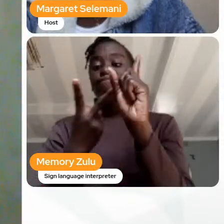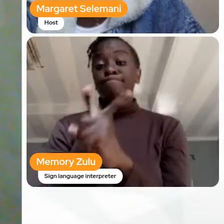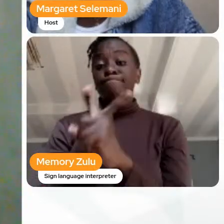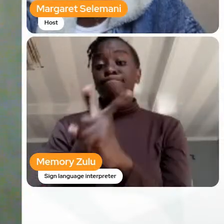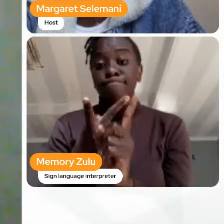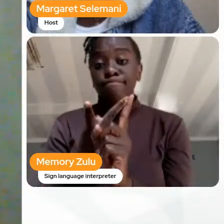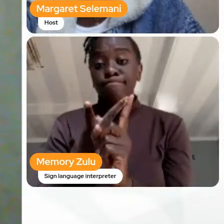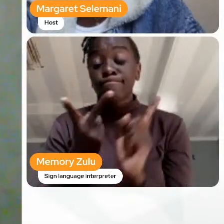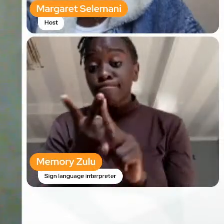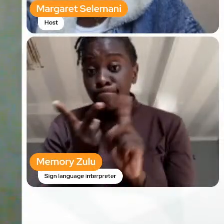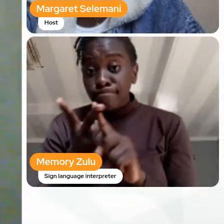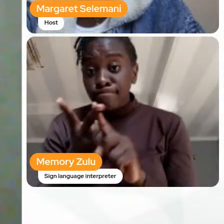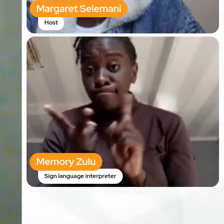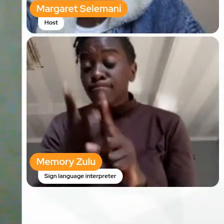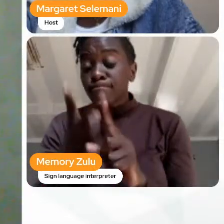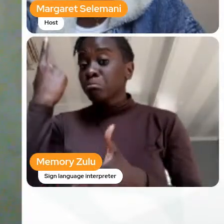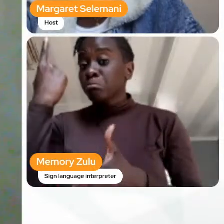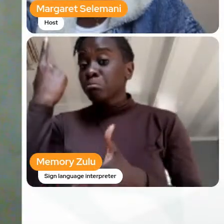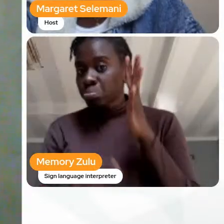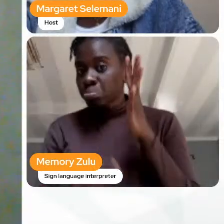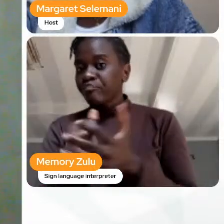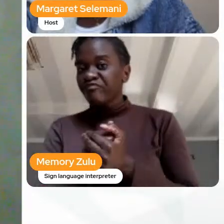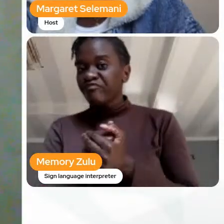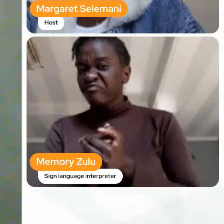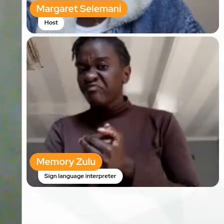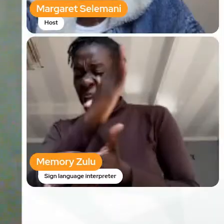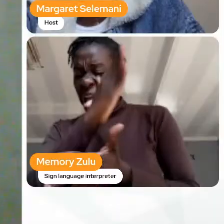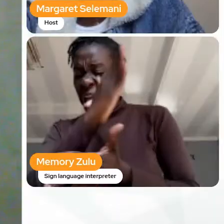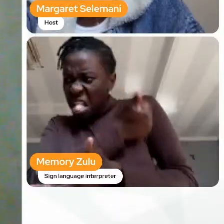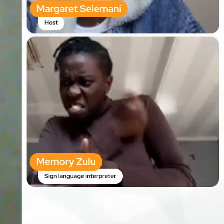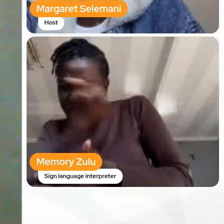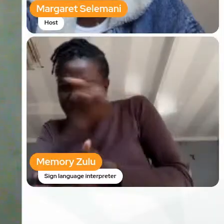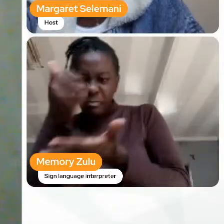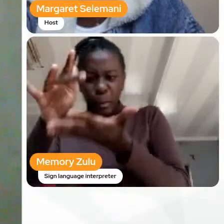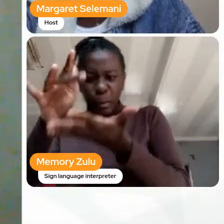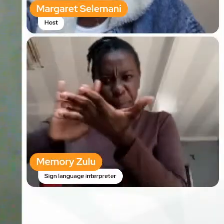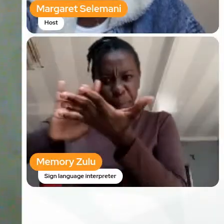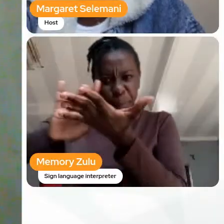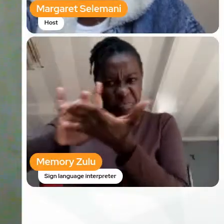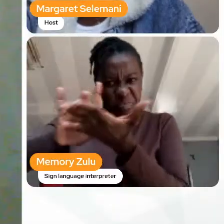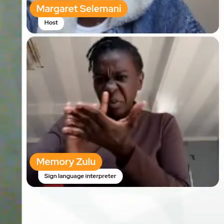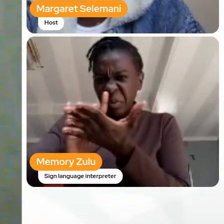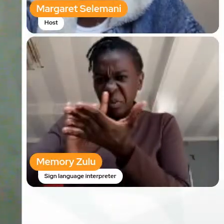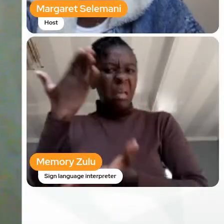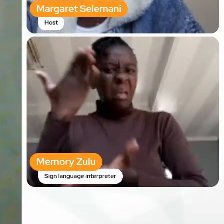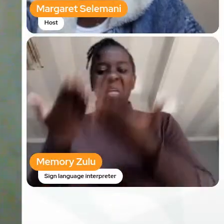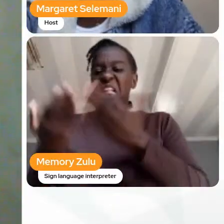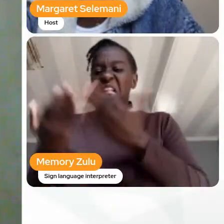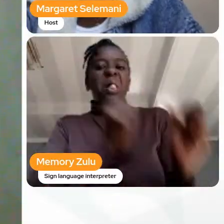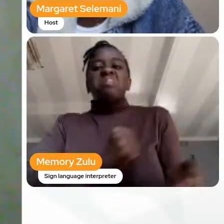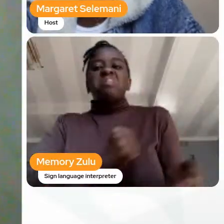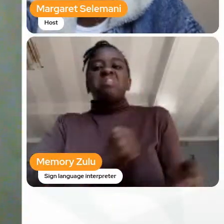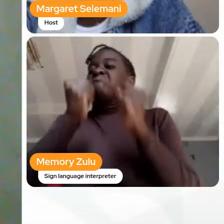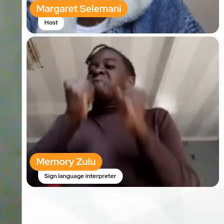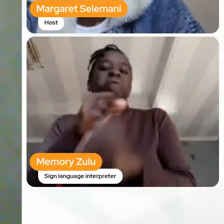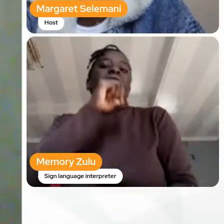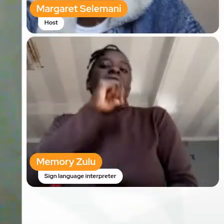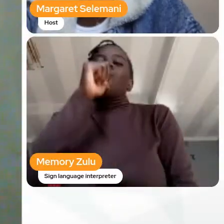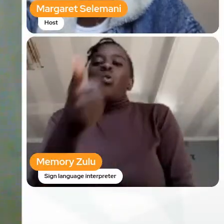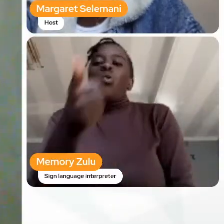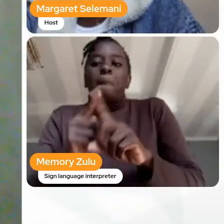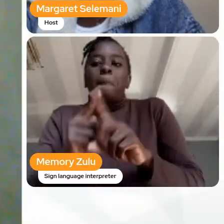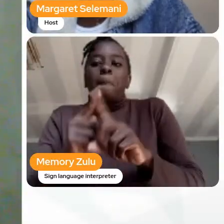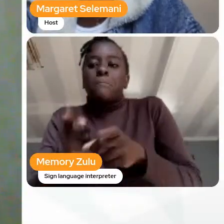would present with an ulcer, maybe a small sore. There are some that would